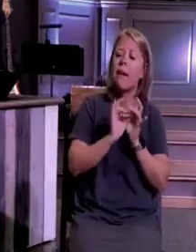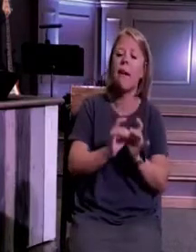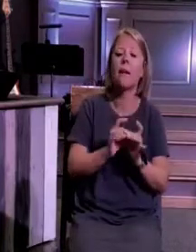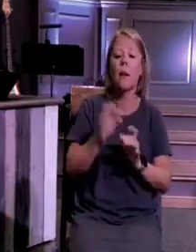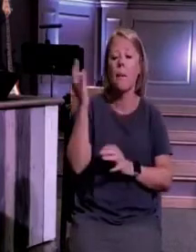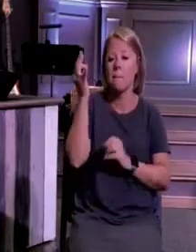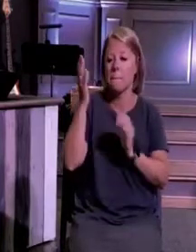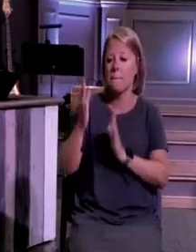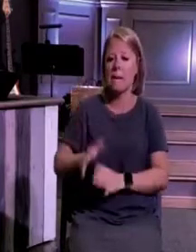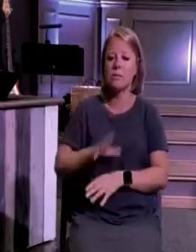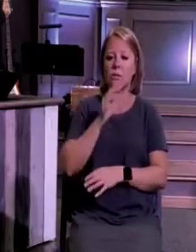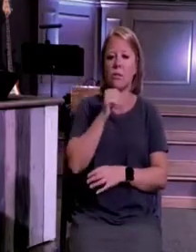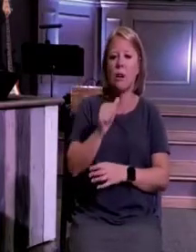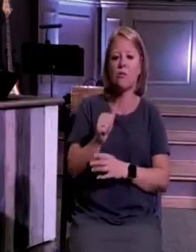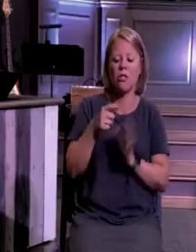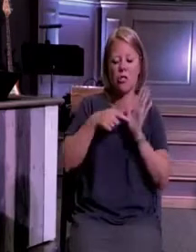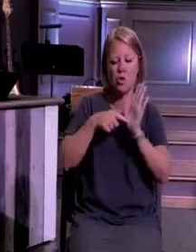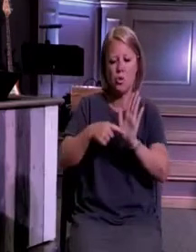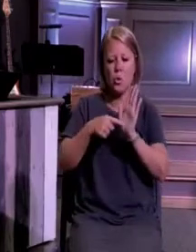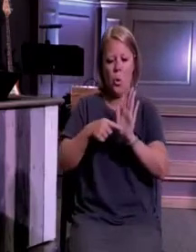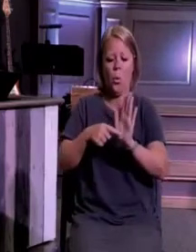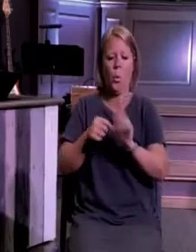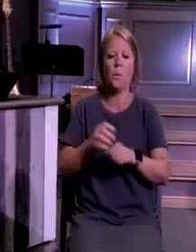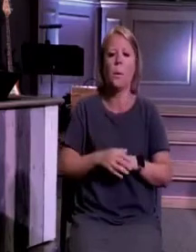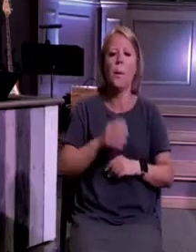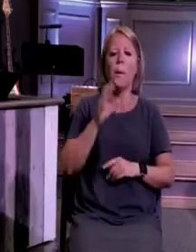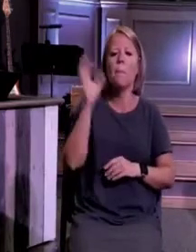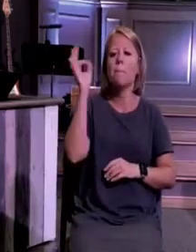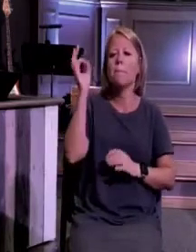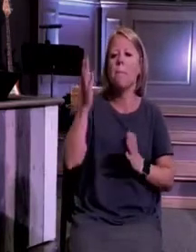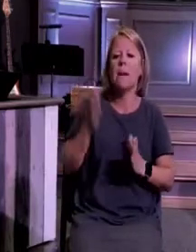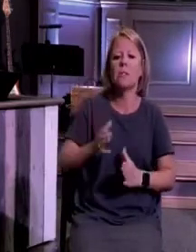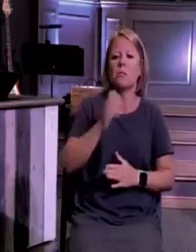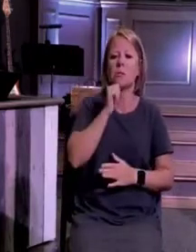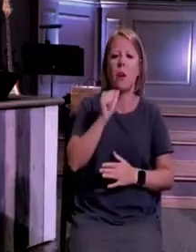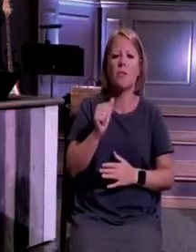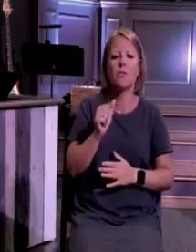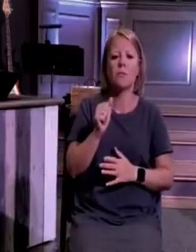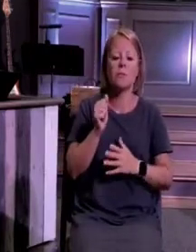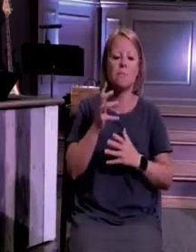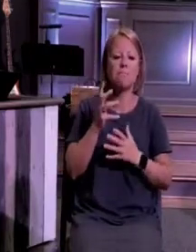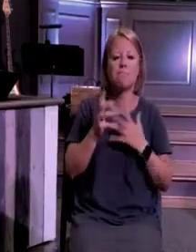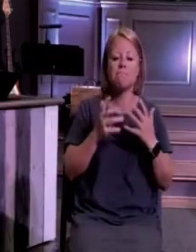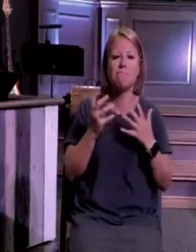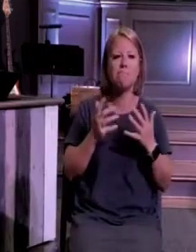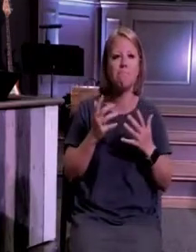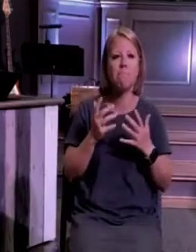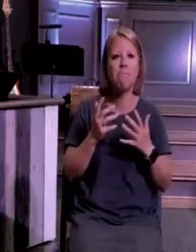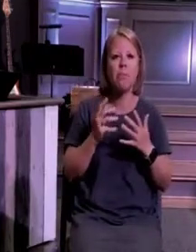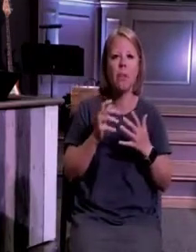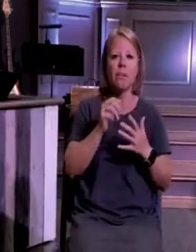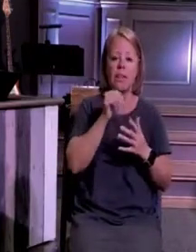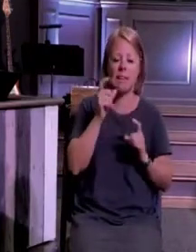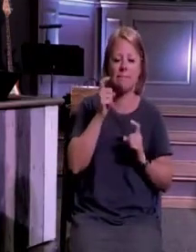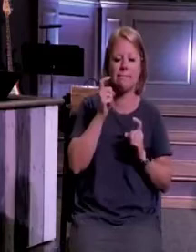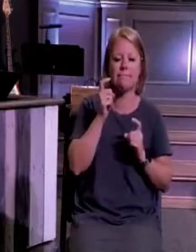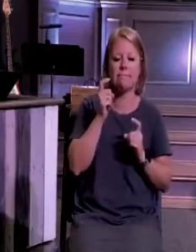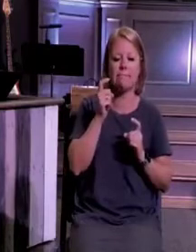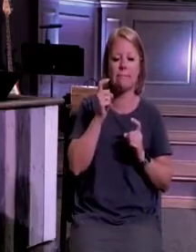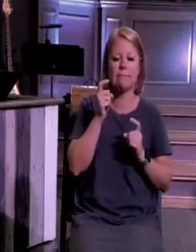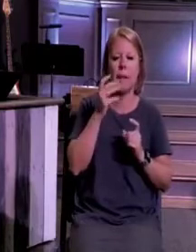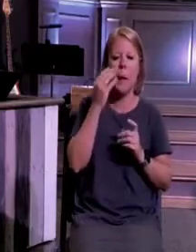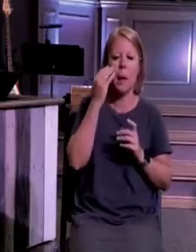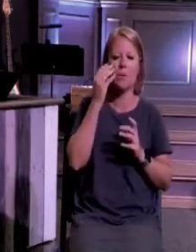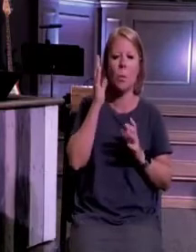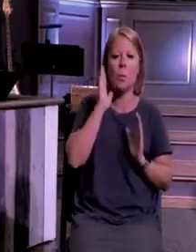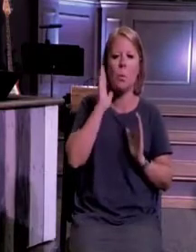not just showmen, pastors that are not hirelings, but pastors that give birth to the depth of a move